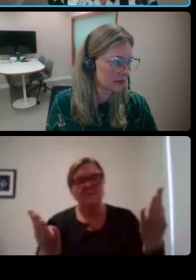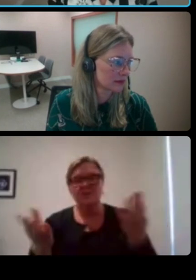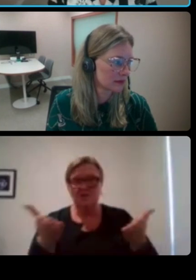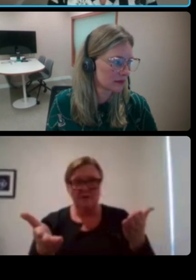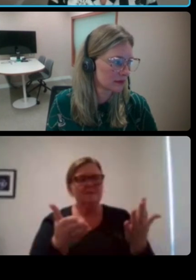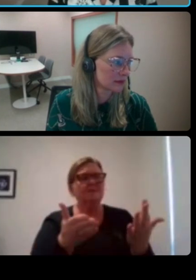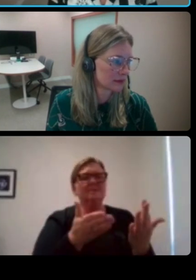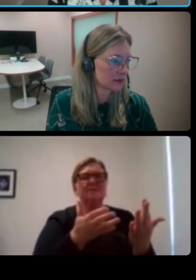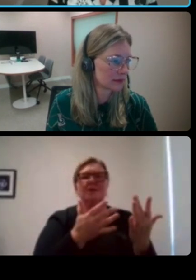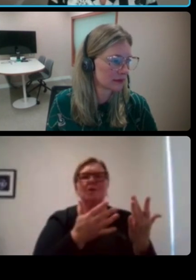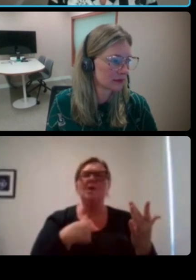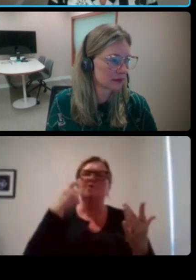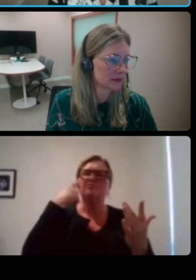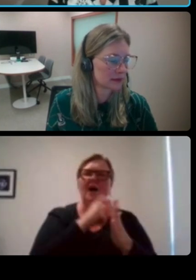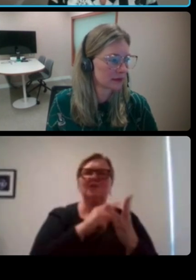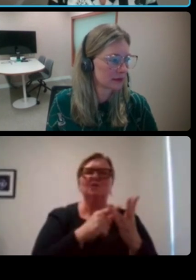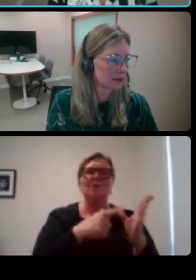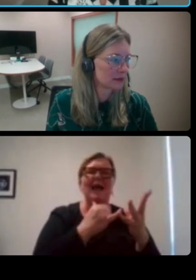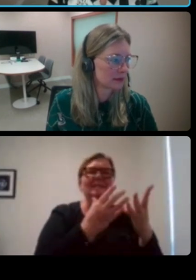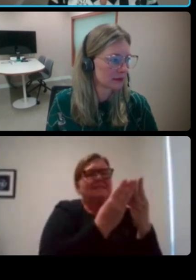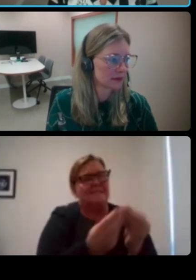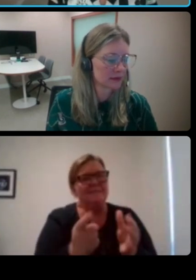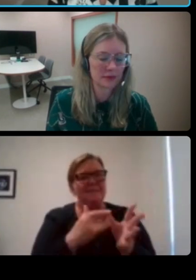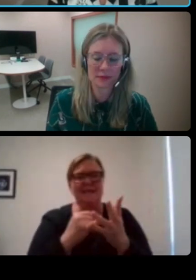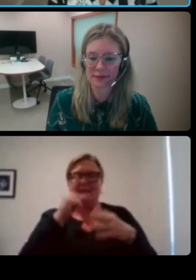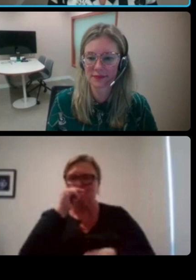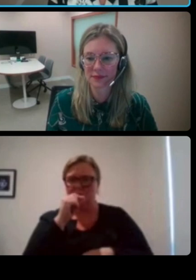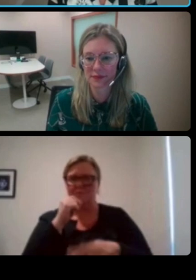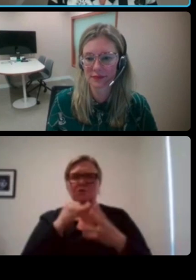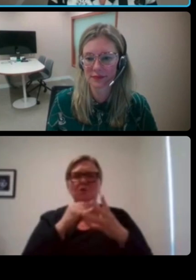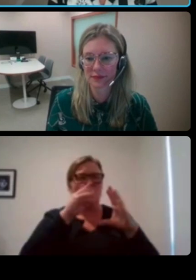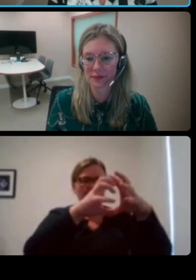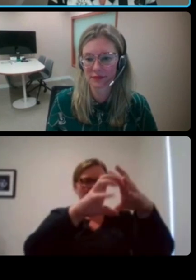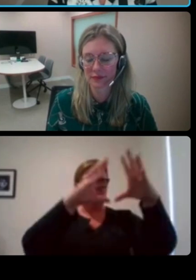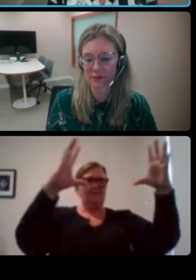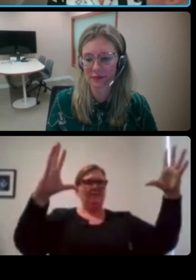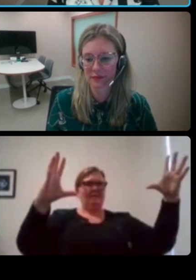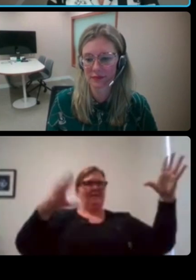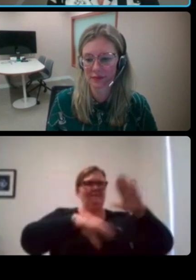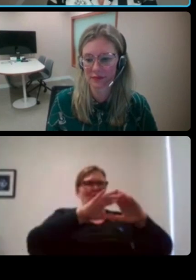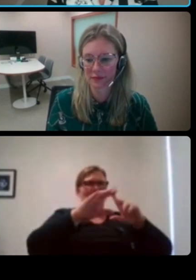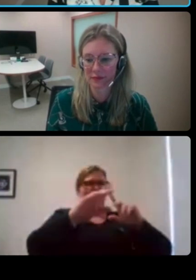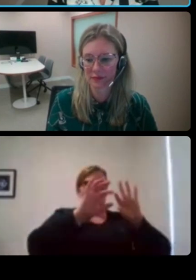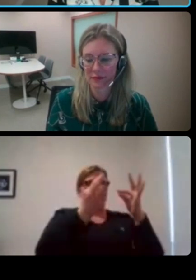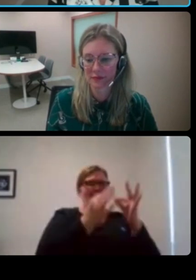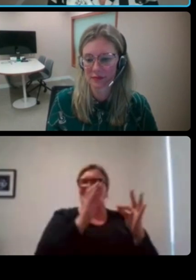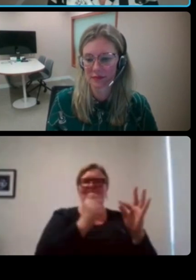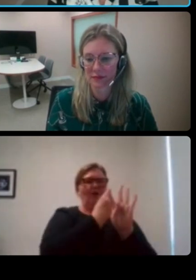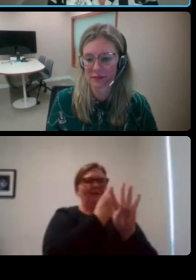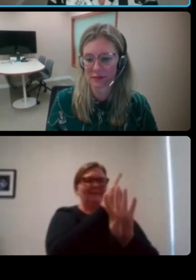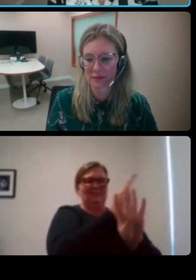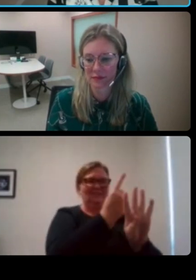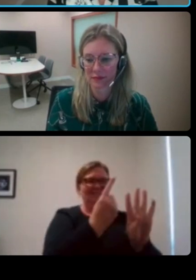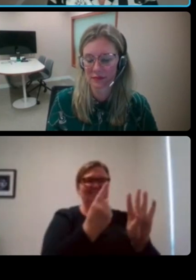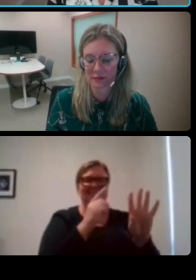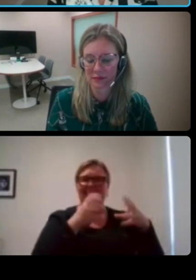we'll do that as seamlessly as possible. So we'll look at you holistically rather than this is each category. So I